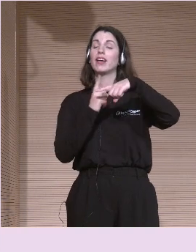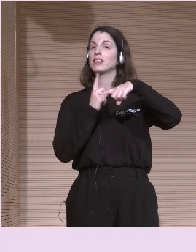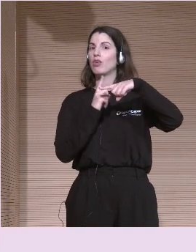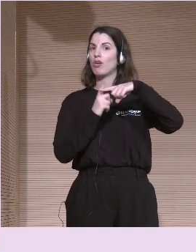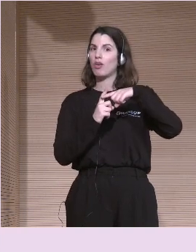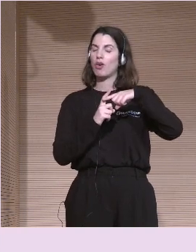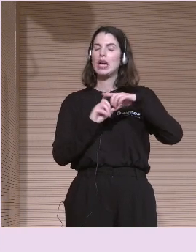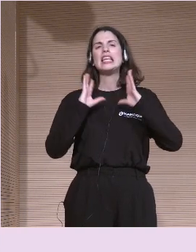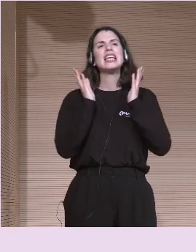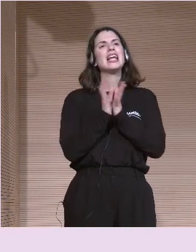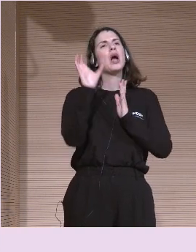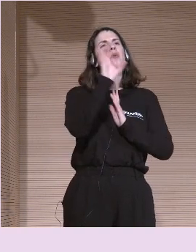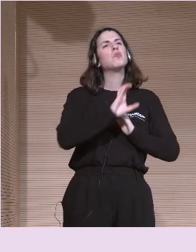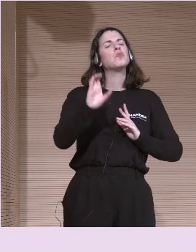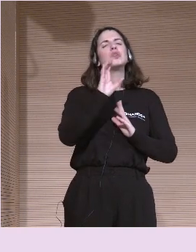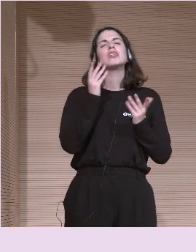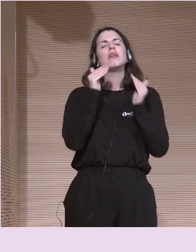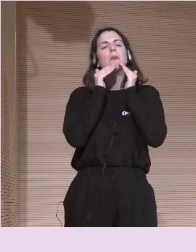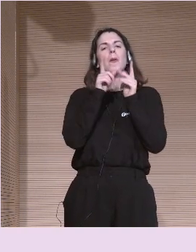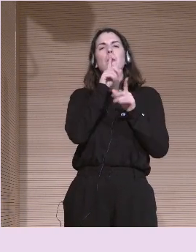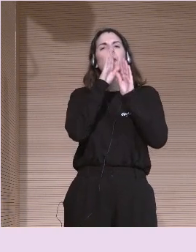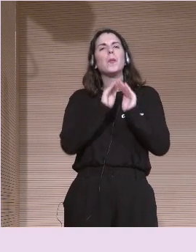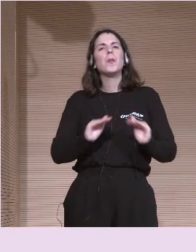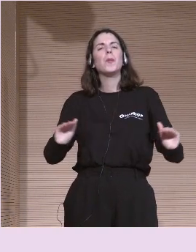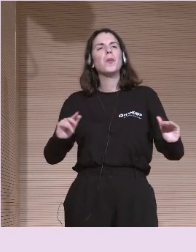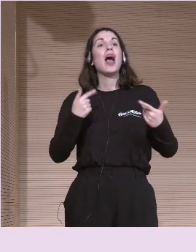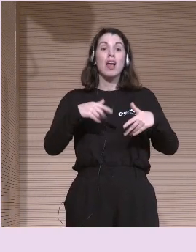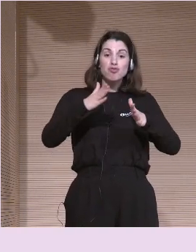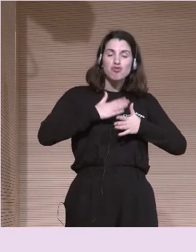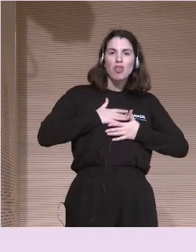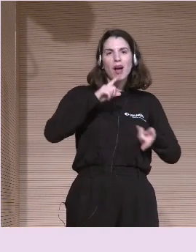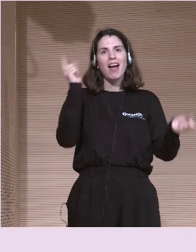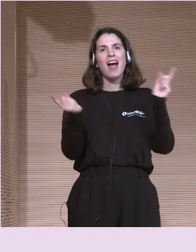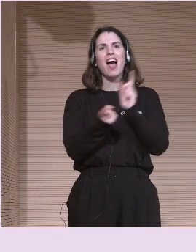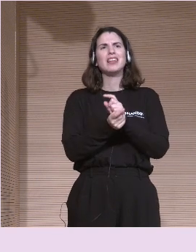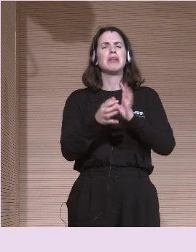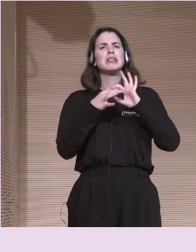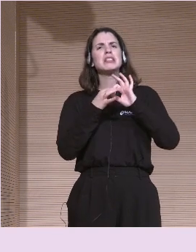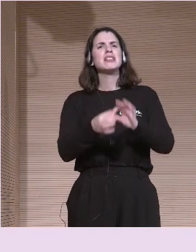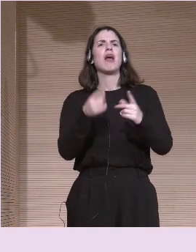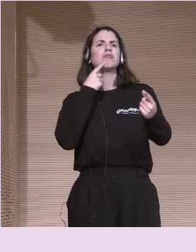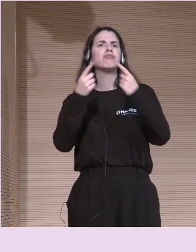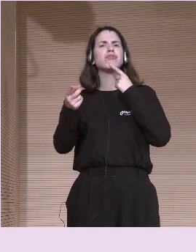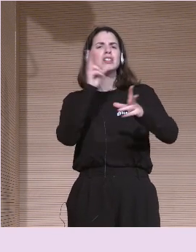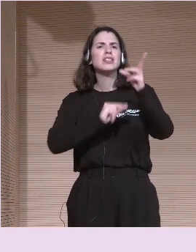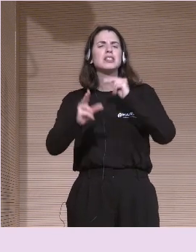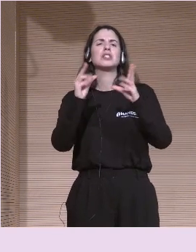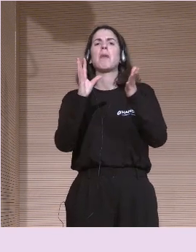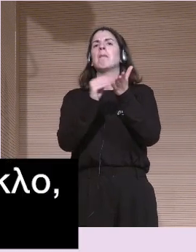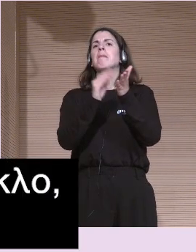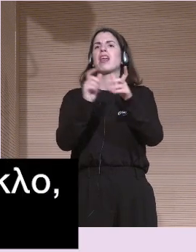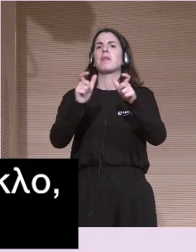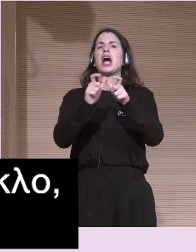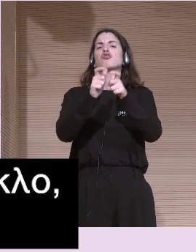ours is quite a conversational place. When there's a trip from a school or a community group, often they will sit round at the end and they'll